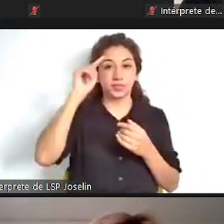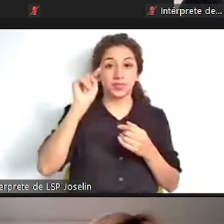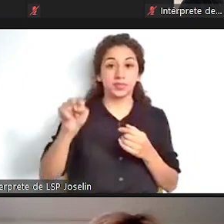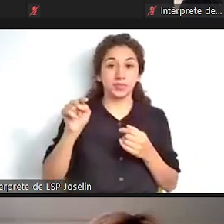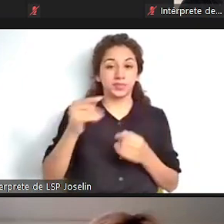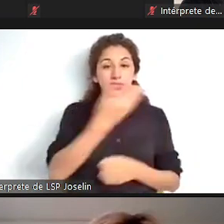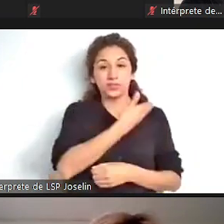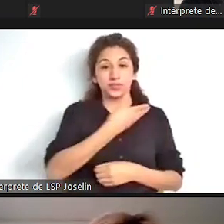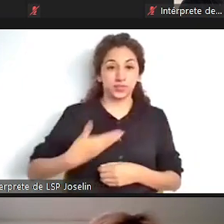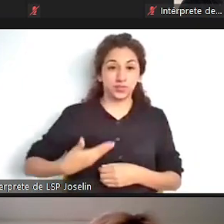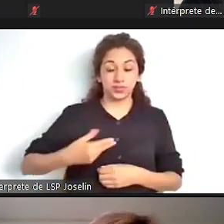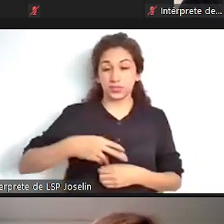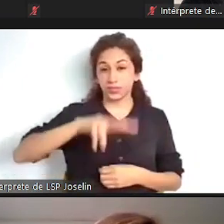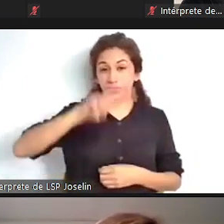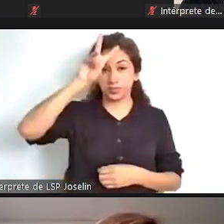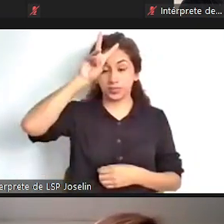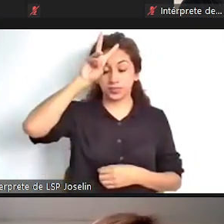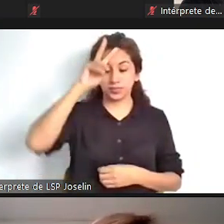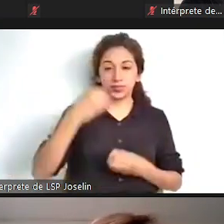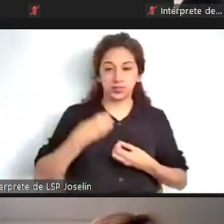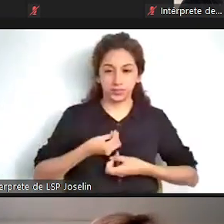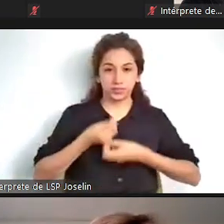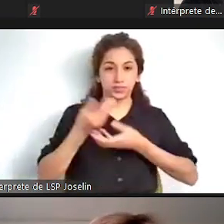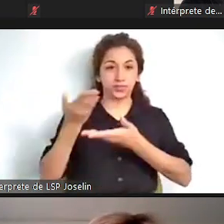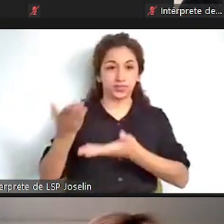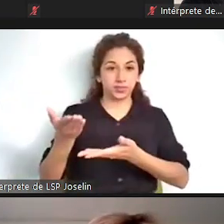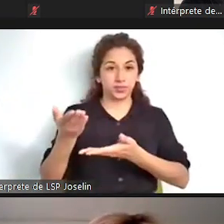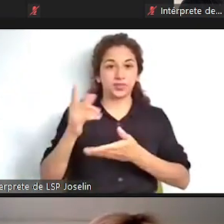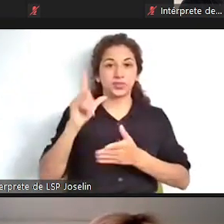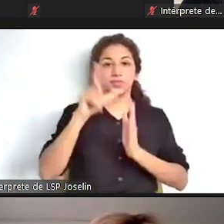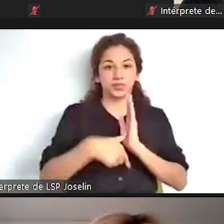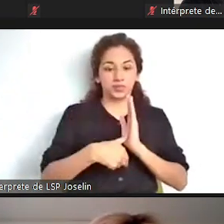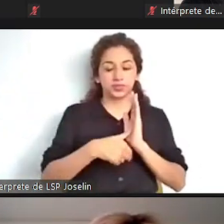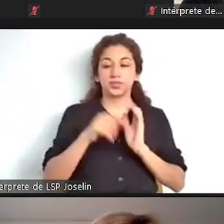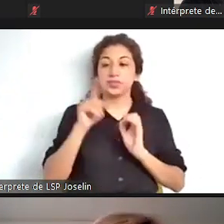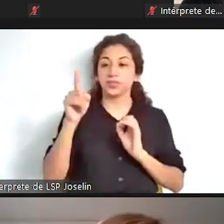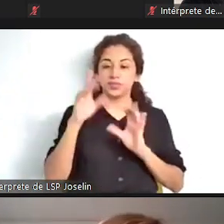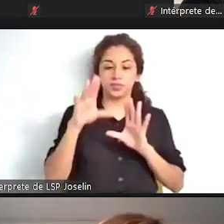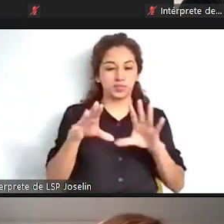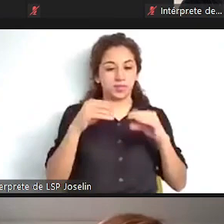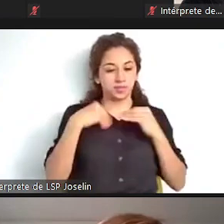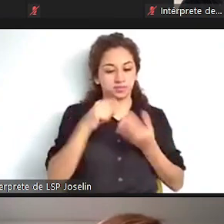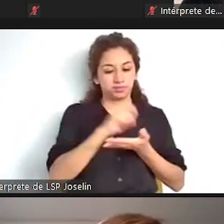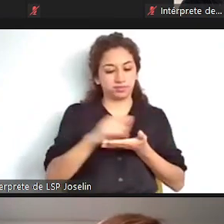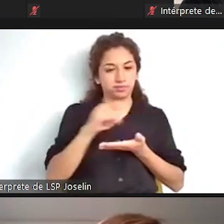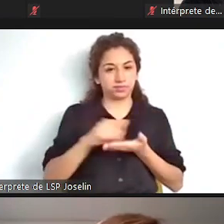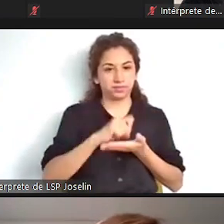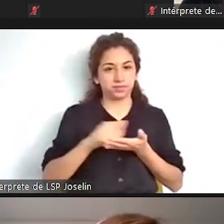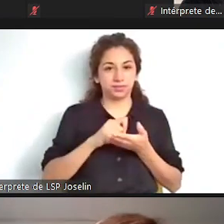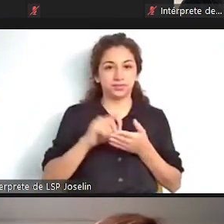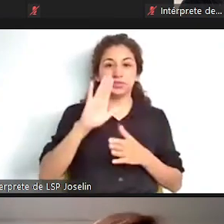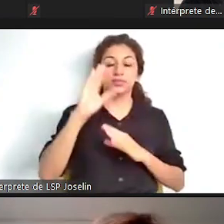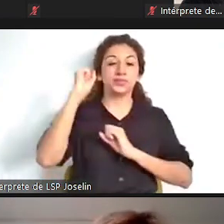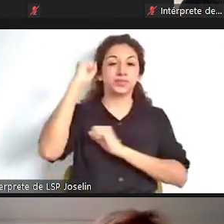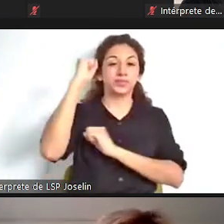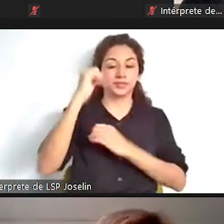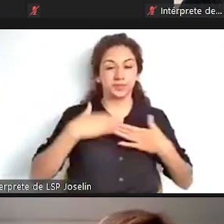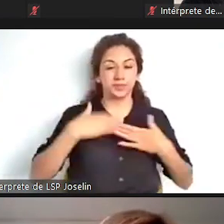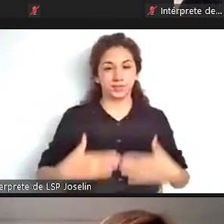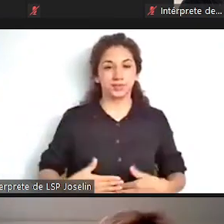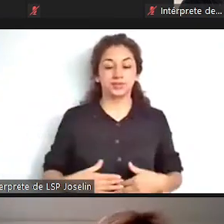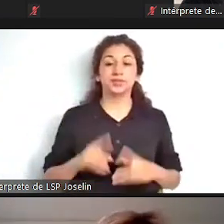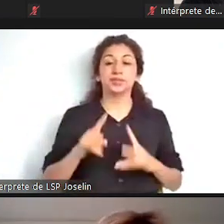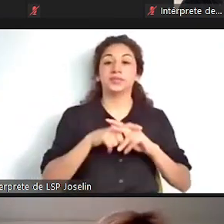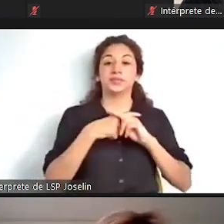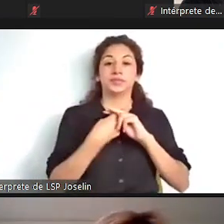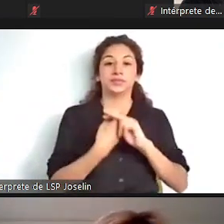ideas that will help the previous state and starting the implementation of the national action plan on business